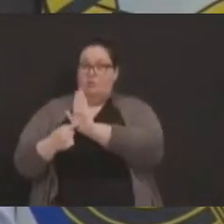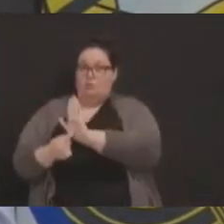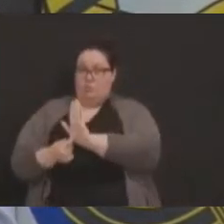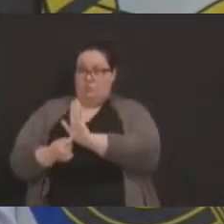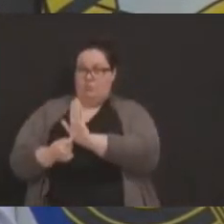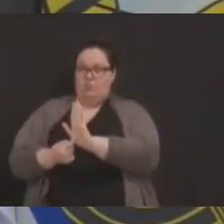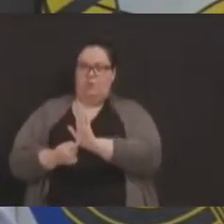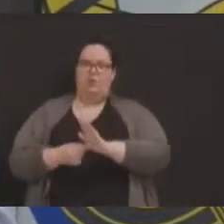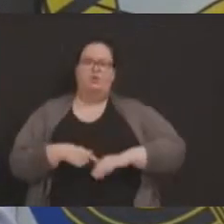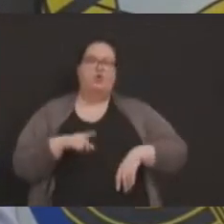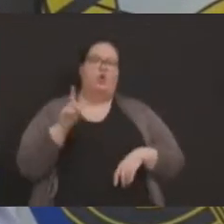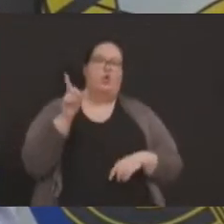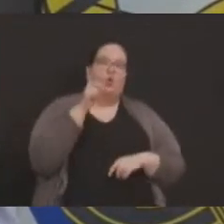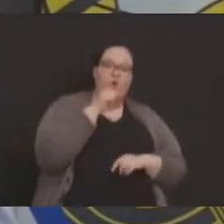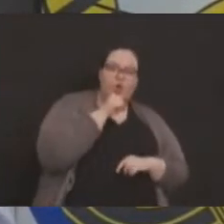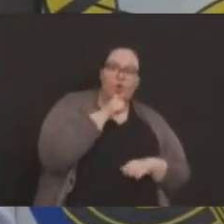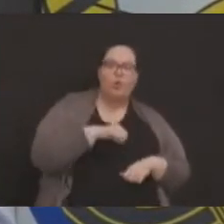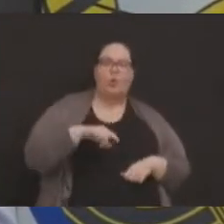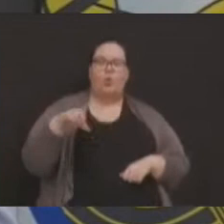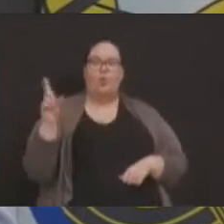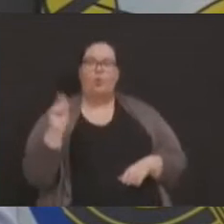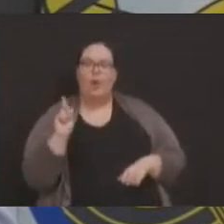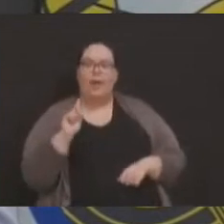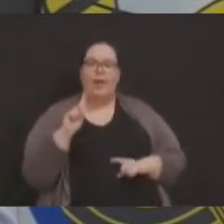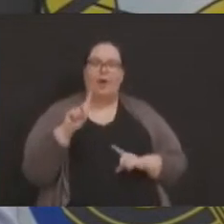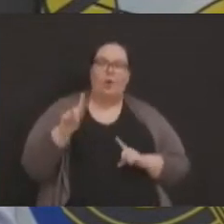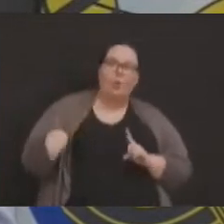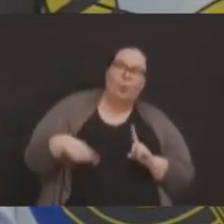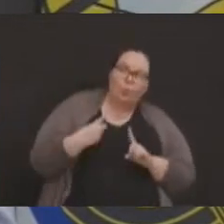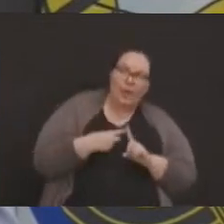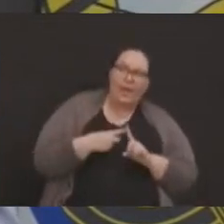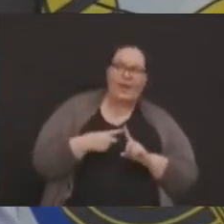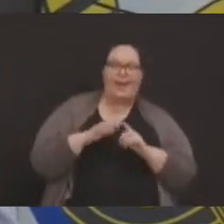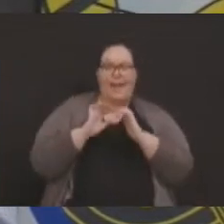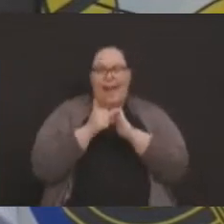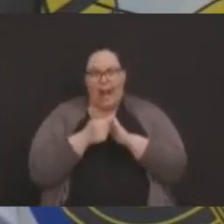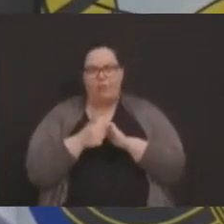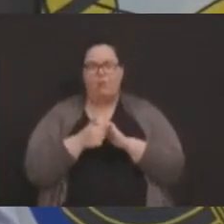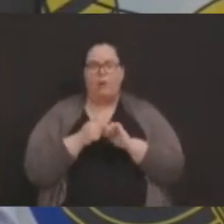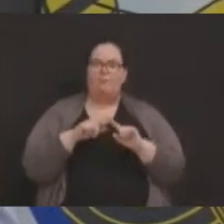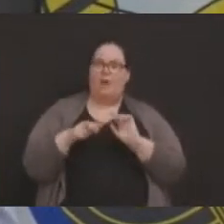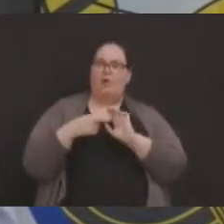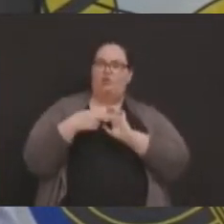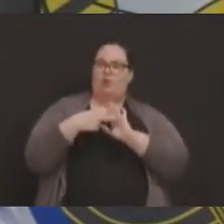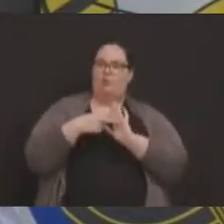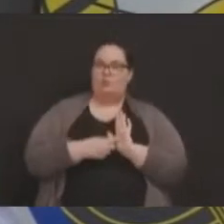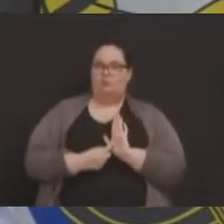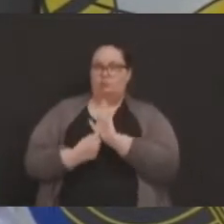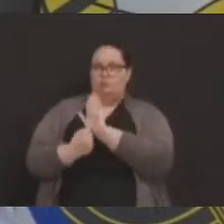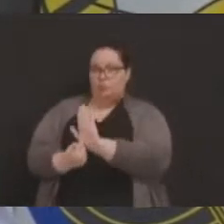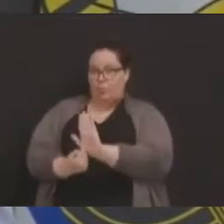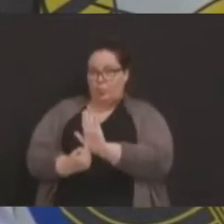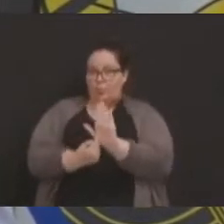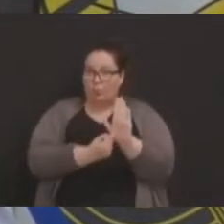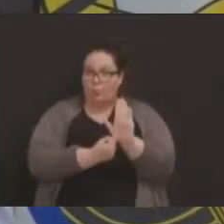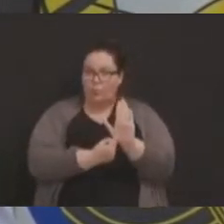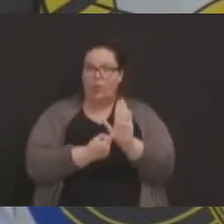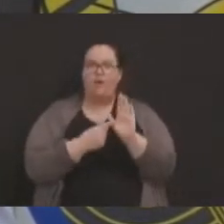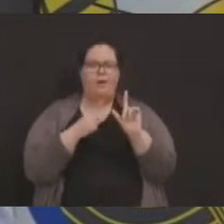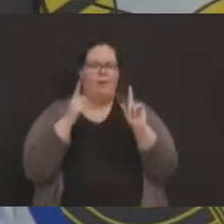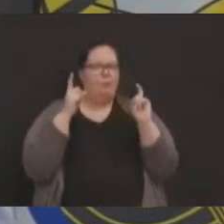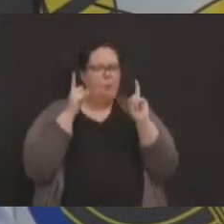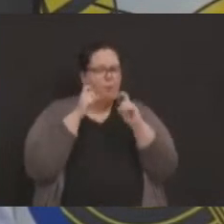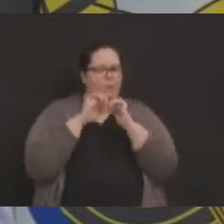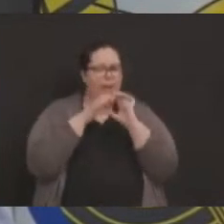how complex the connections are, how connected we all are in the province, that's really the point of this, is that the asymptomatic transmission